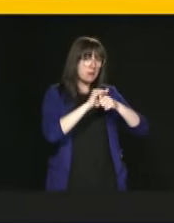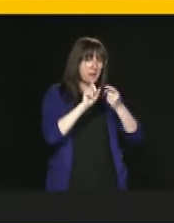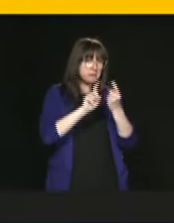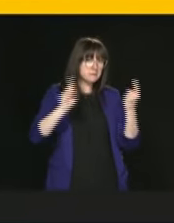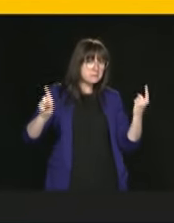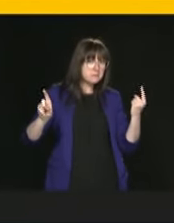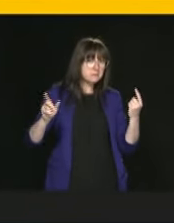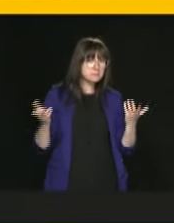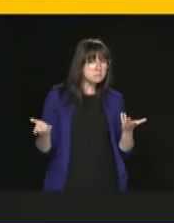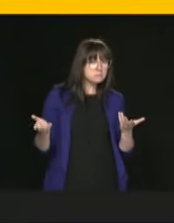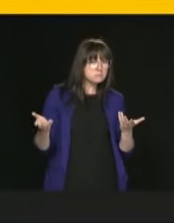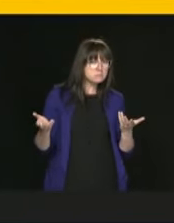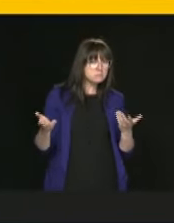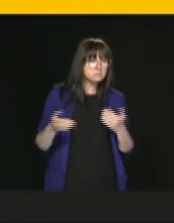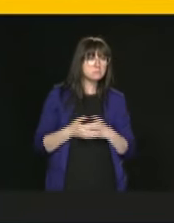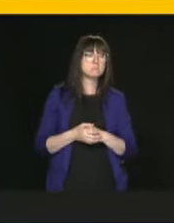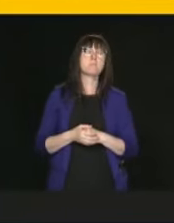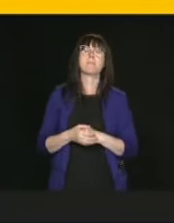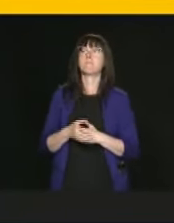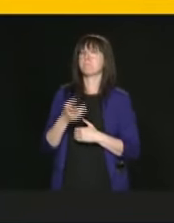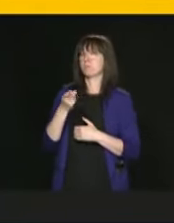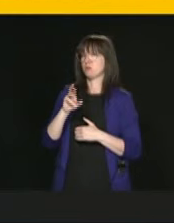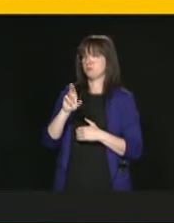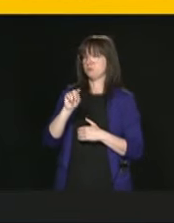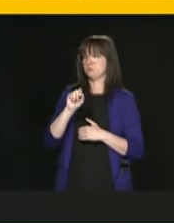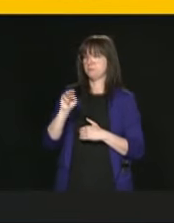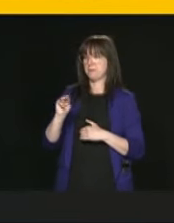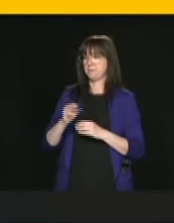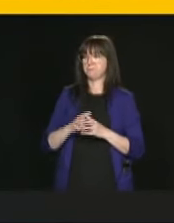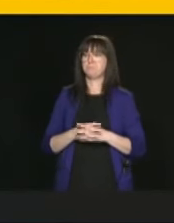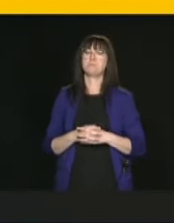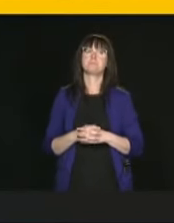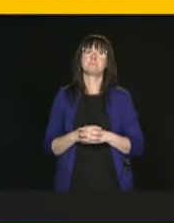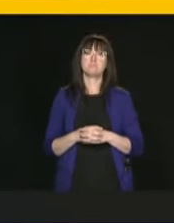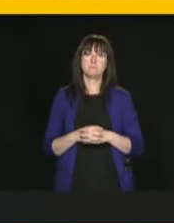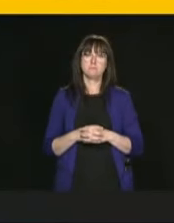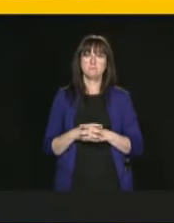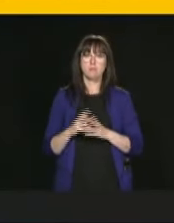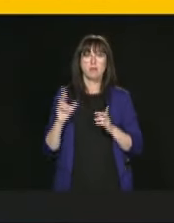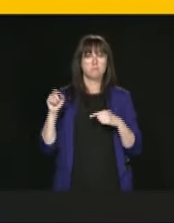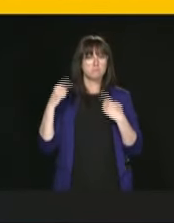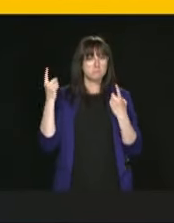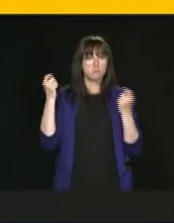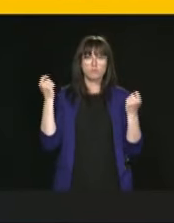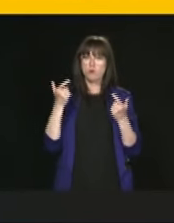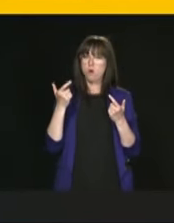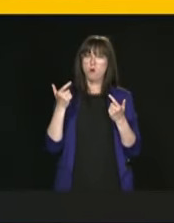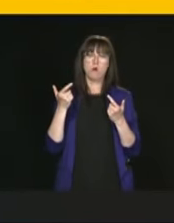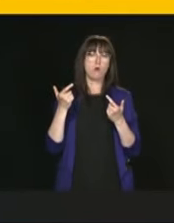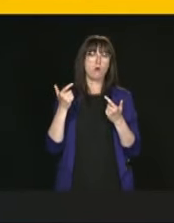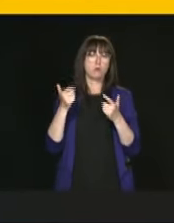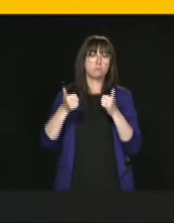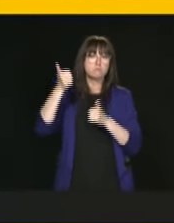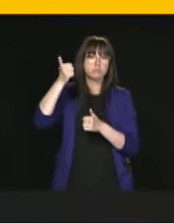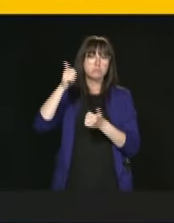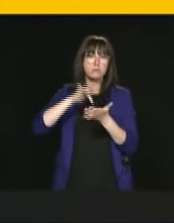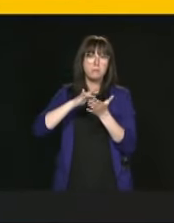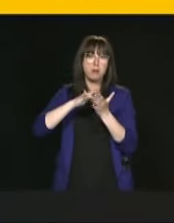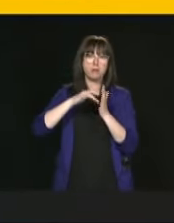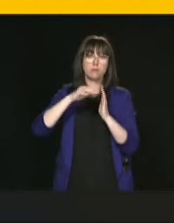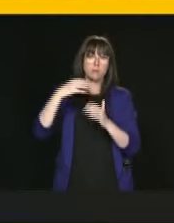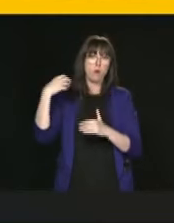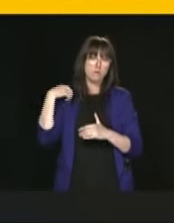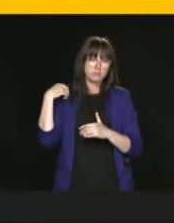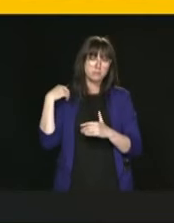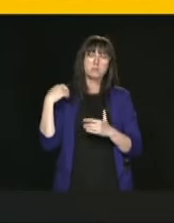Well, I think from all the chief medical officers, we laid down the sort of criteria for relaxing, if you